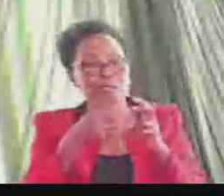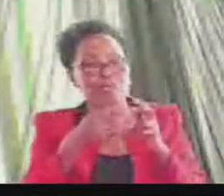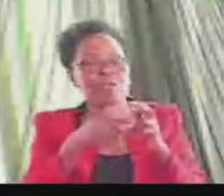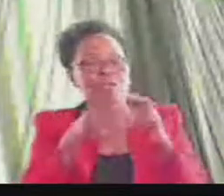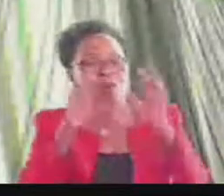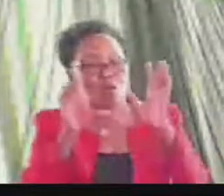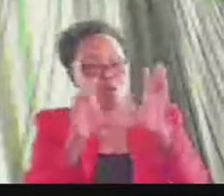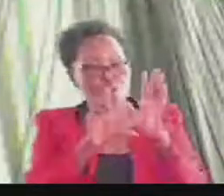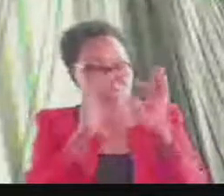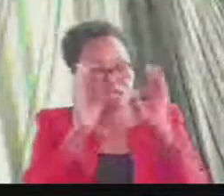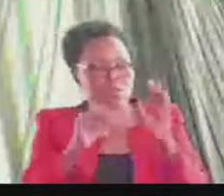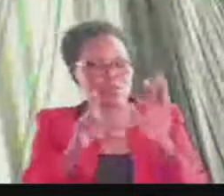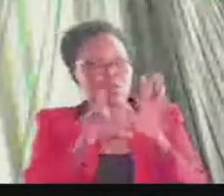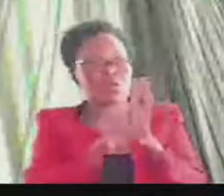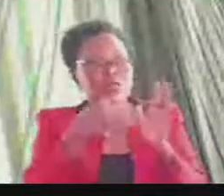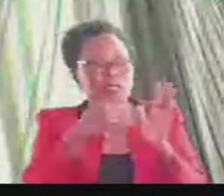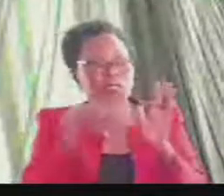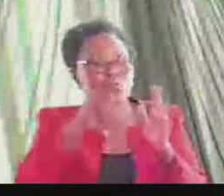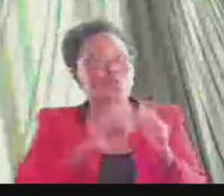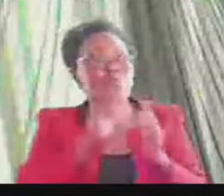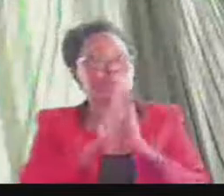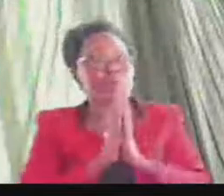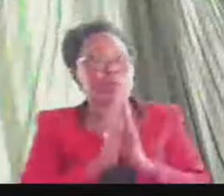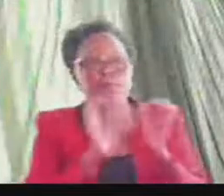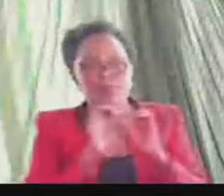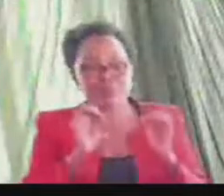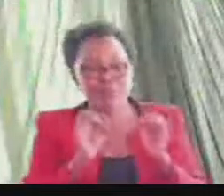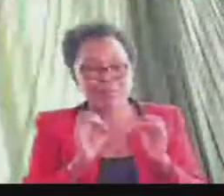not be below, because it will be contrary to